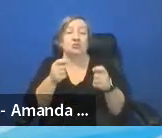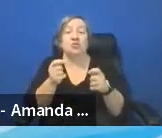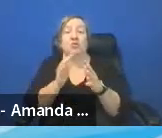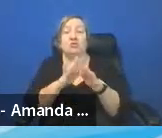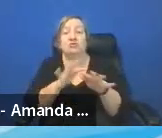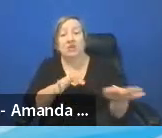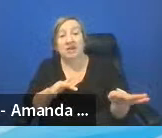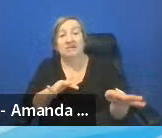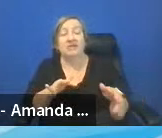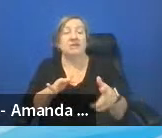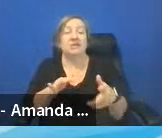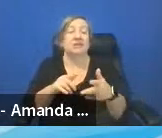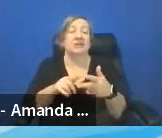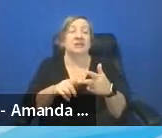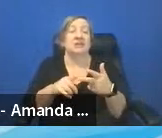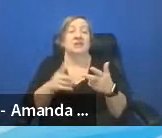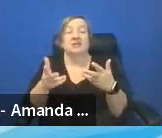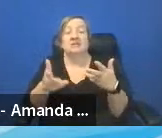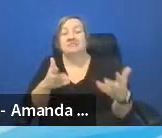flow?